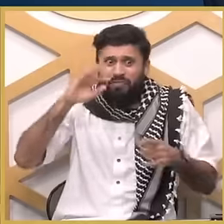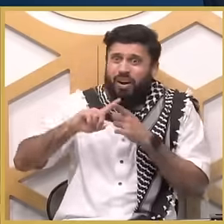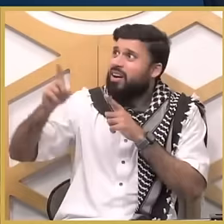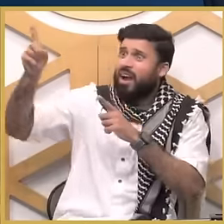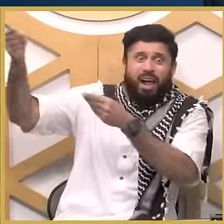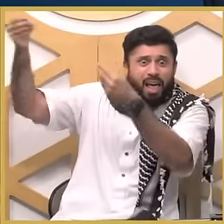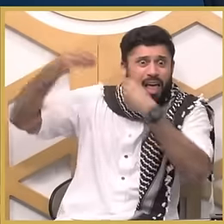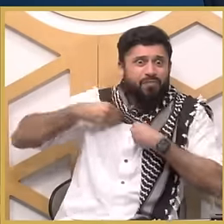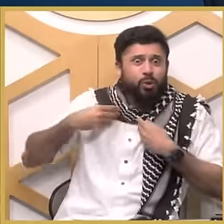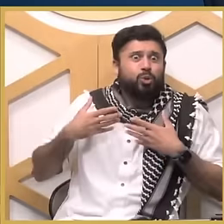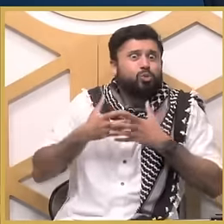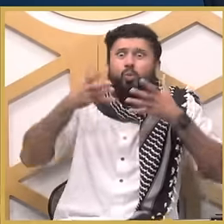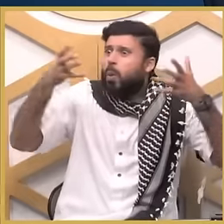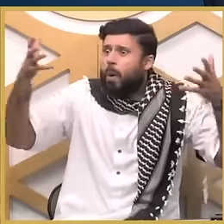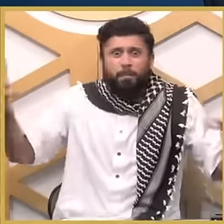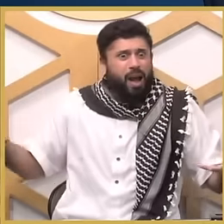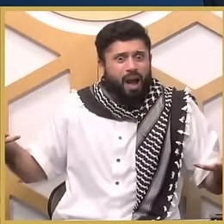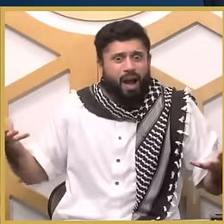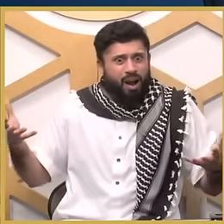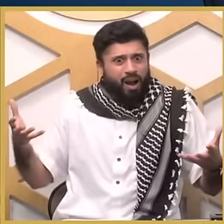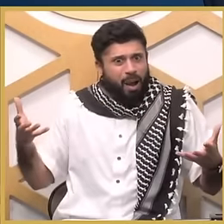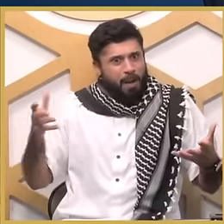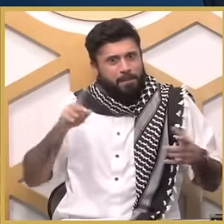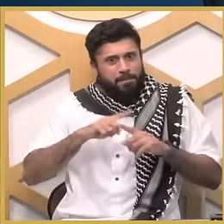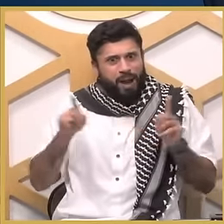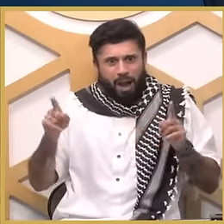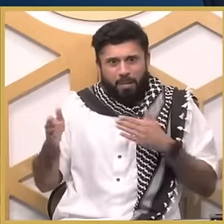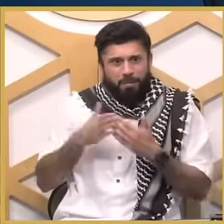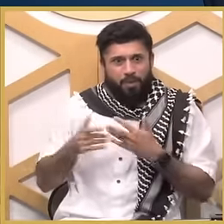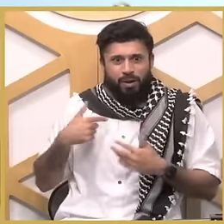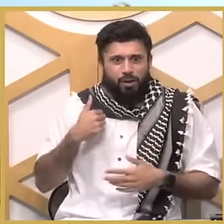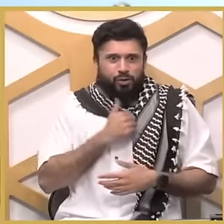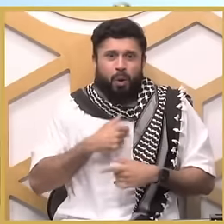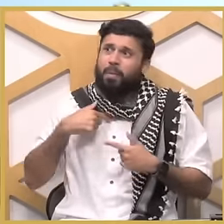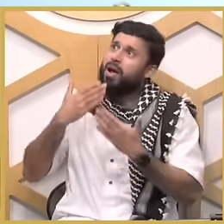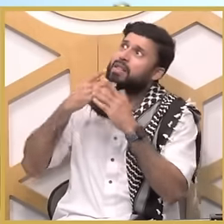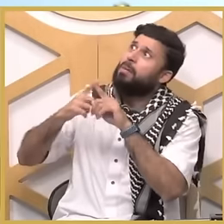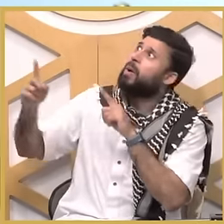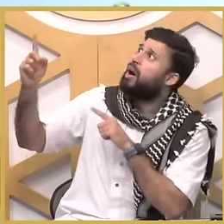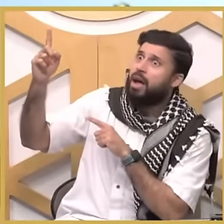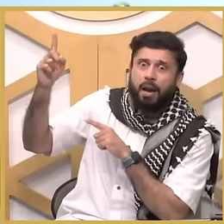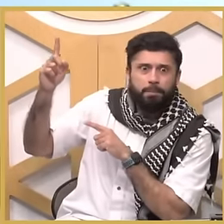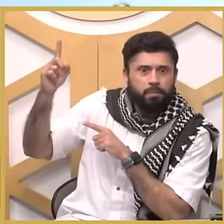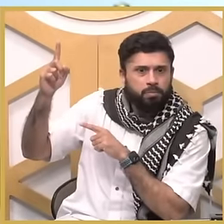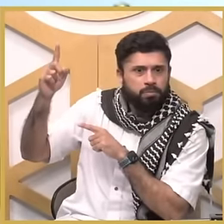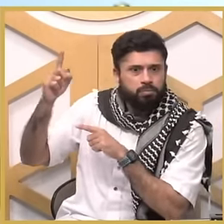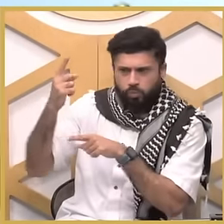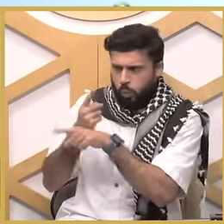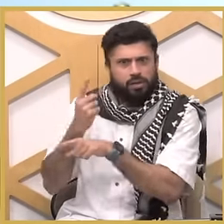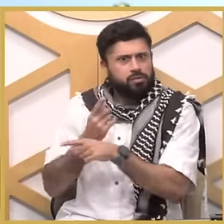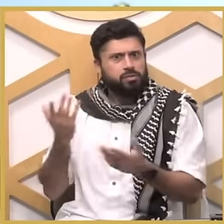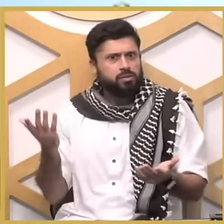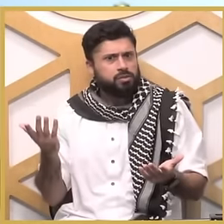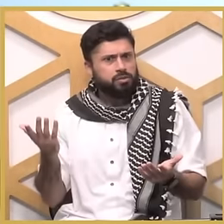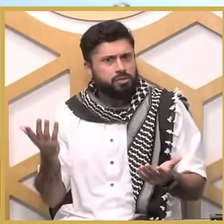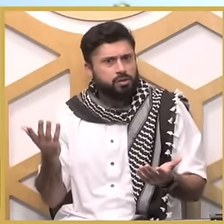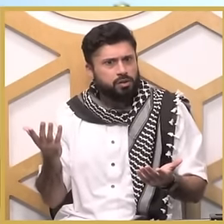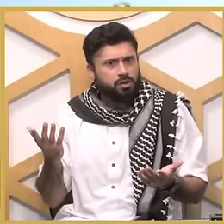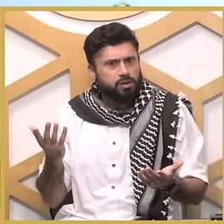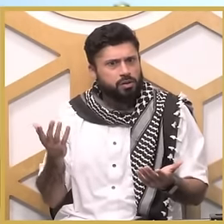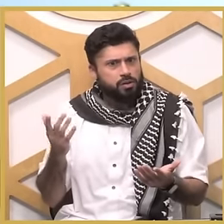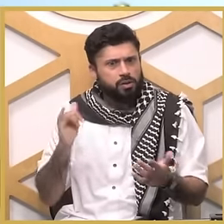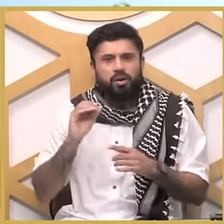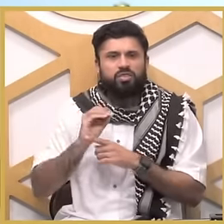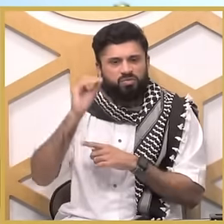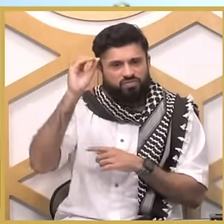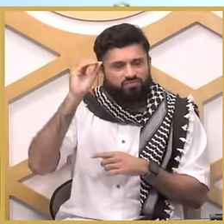using this in the right way. So that's another way of thinking about it. Yani. Absolutely, Sheikh. One example that that I gave recently, you know, because if